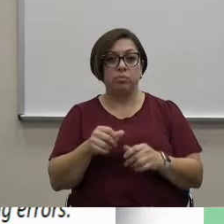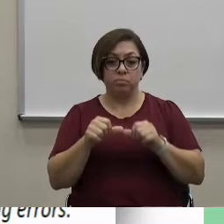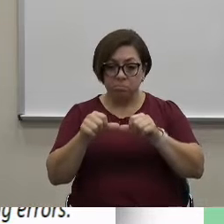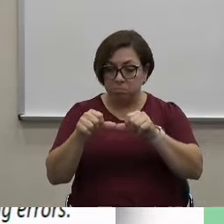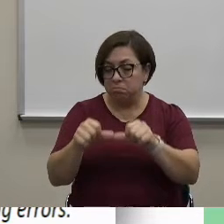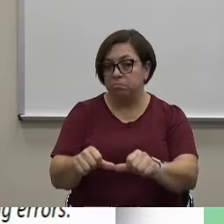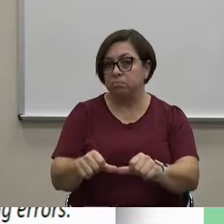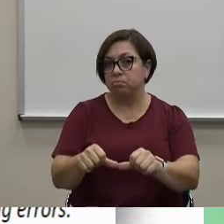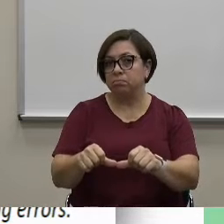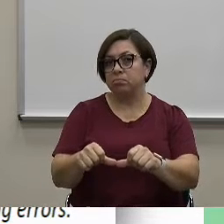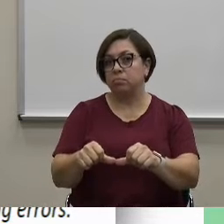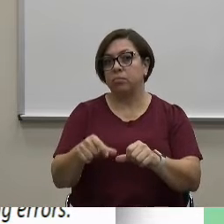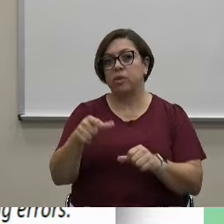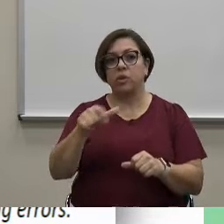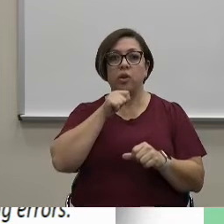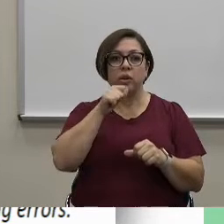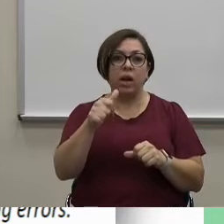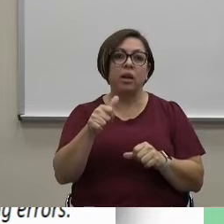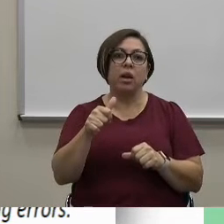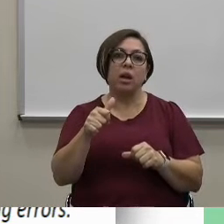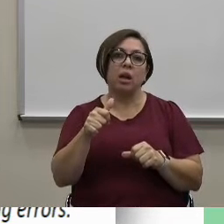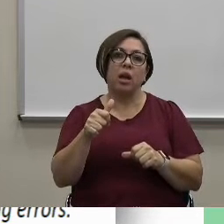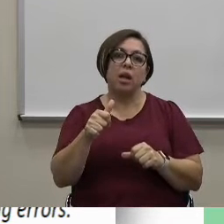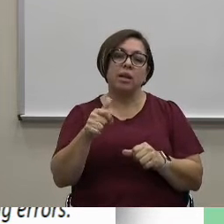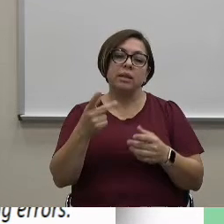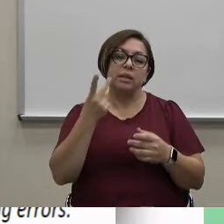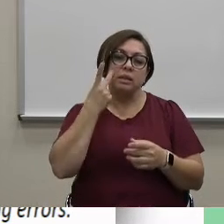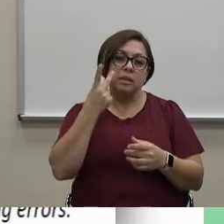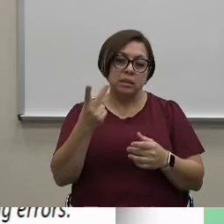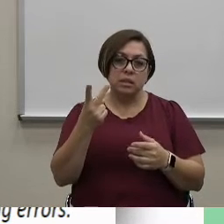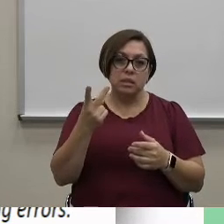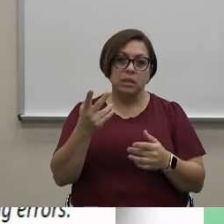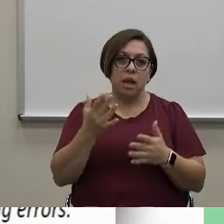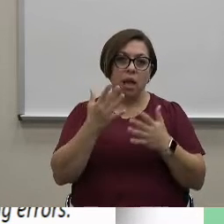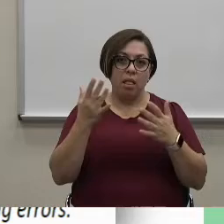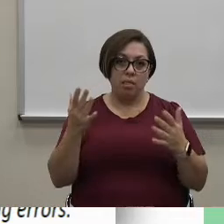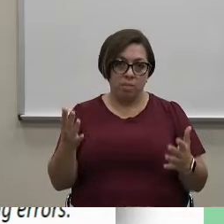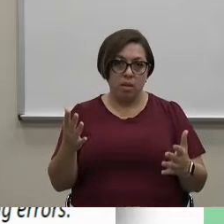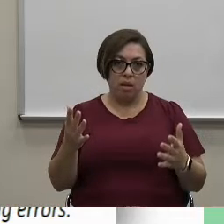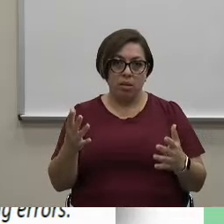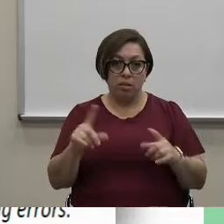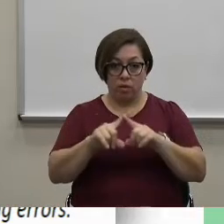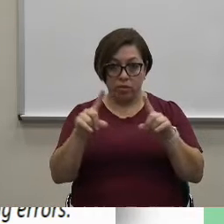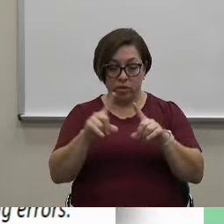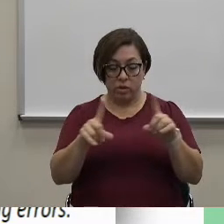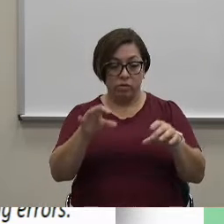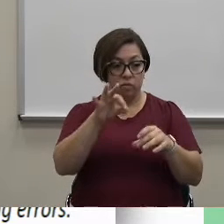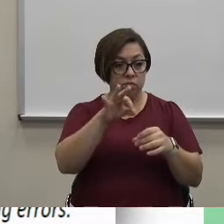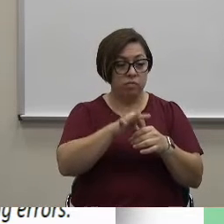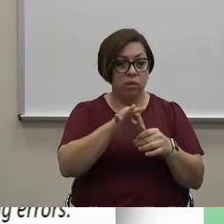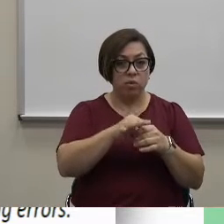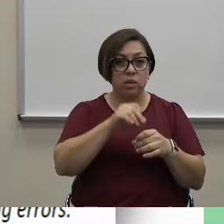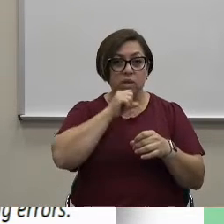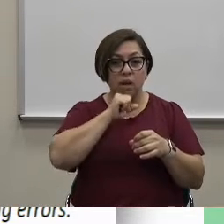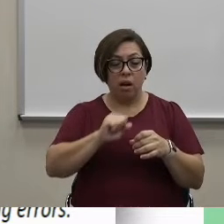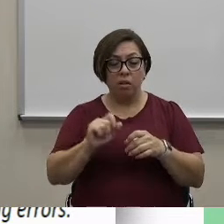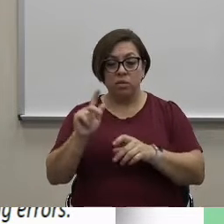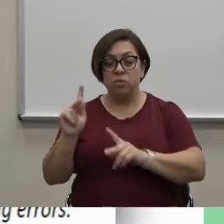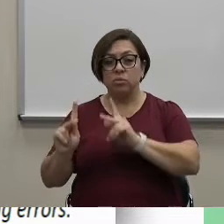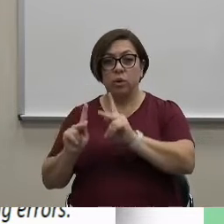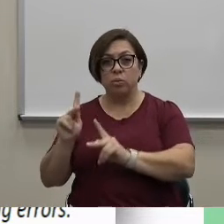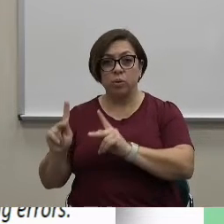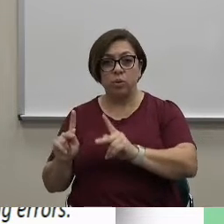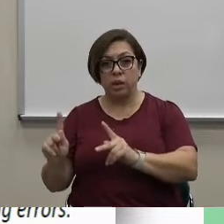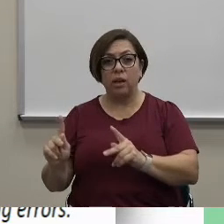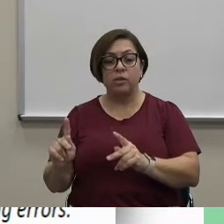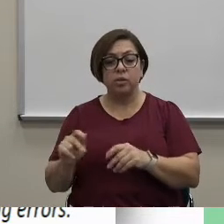not going to be, as you go through these plans and look at them, there's not going to be much difference as far as the voting age population or the demographic breakdowns. It's really